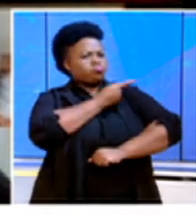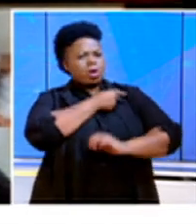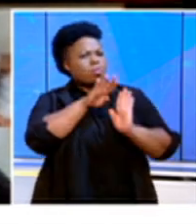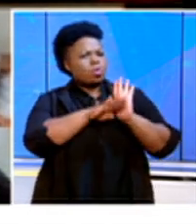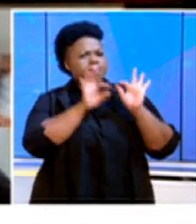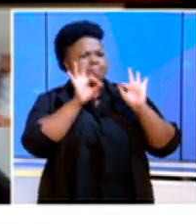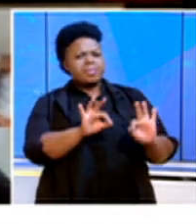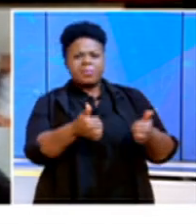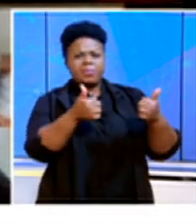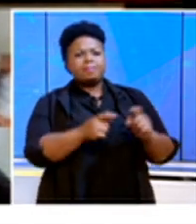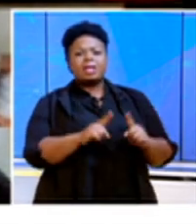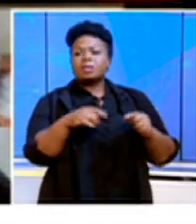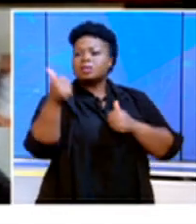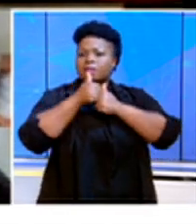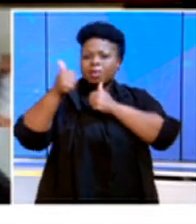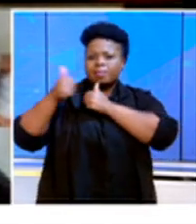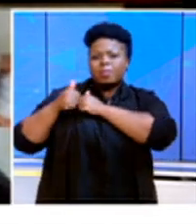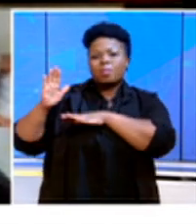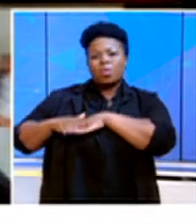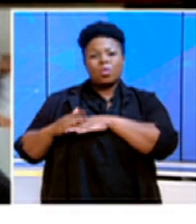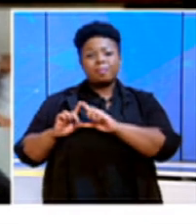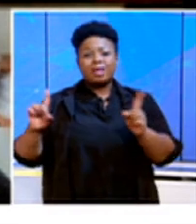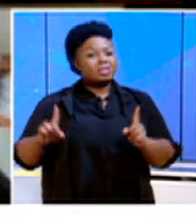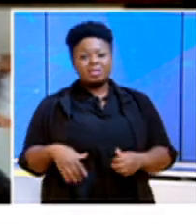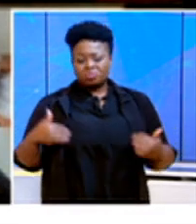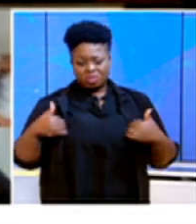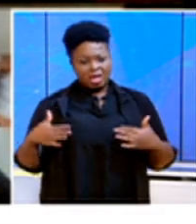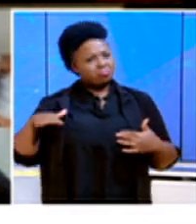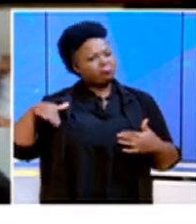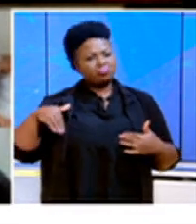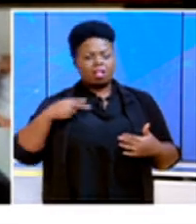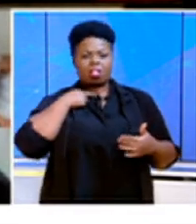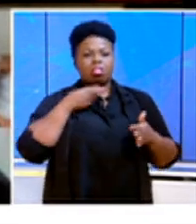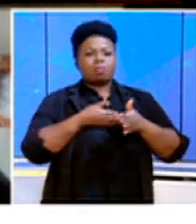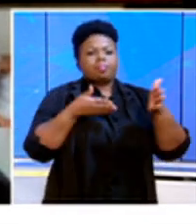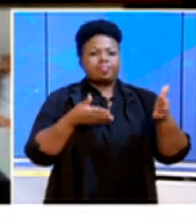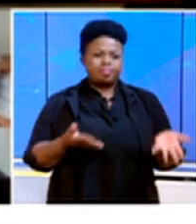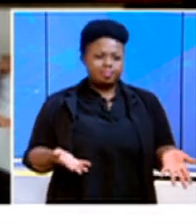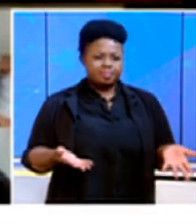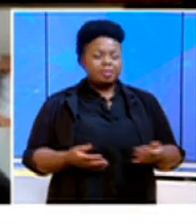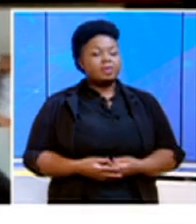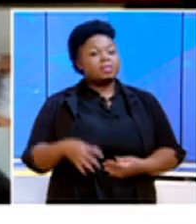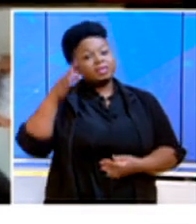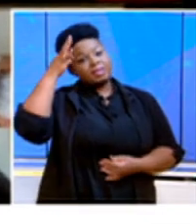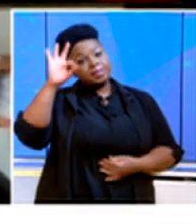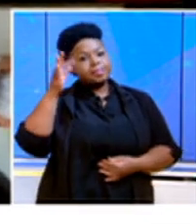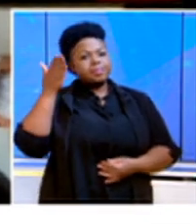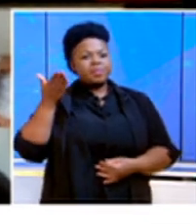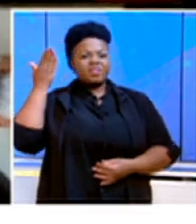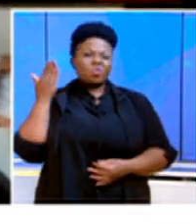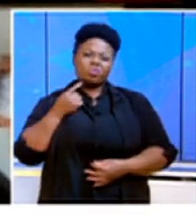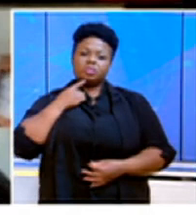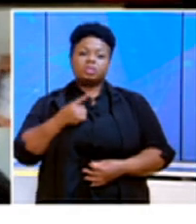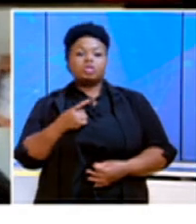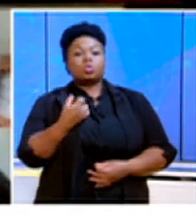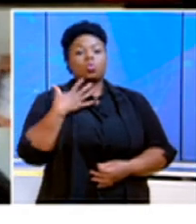vaccination program. So we just haven't been allowed off the starting block, so to speak. Now, government it indicated that it wanted to